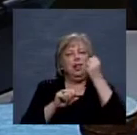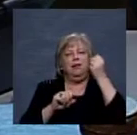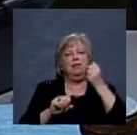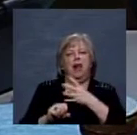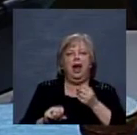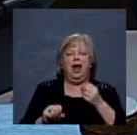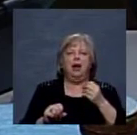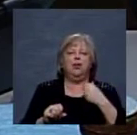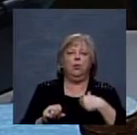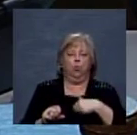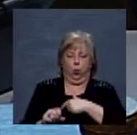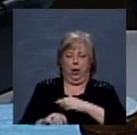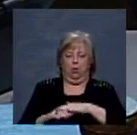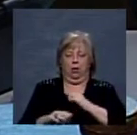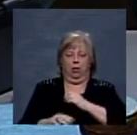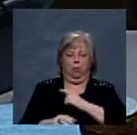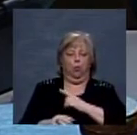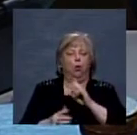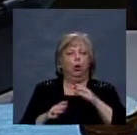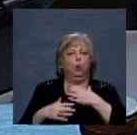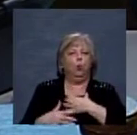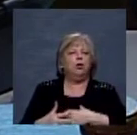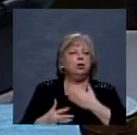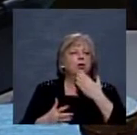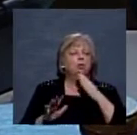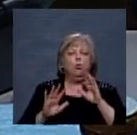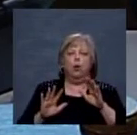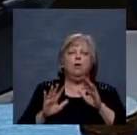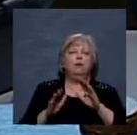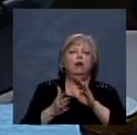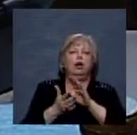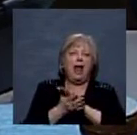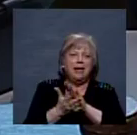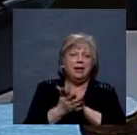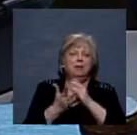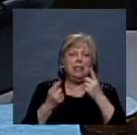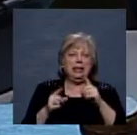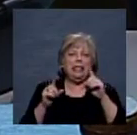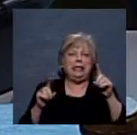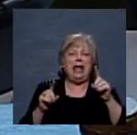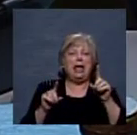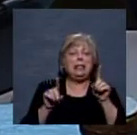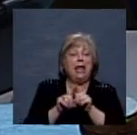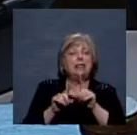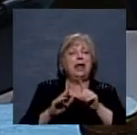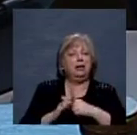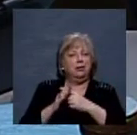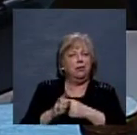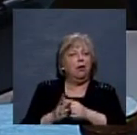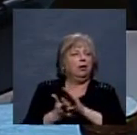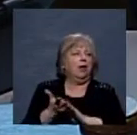them great success, academic success in particular, as they move on into college.